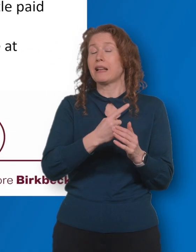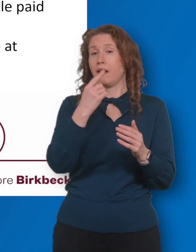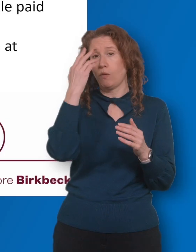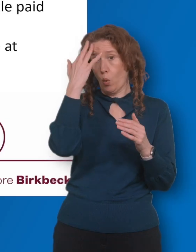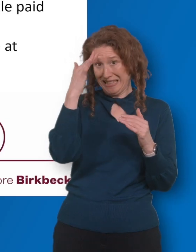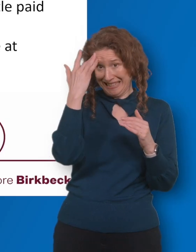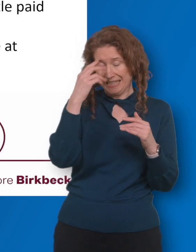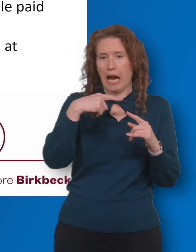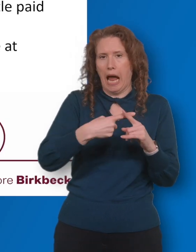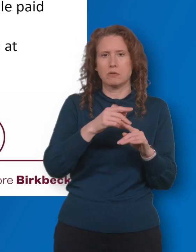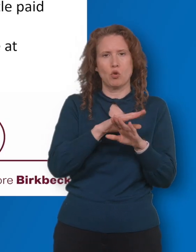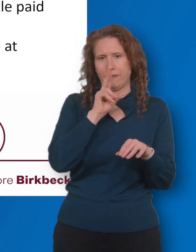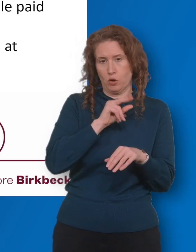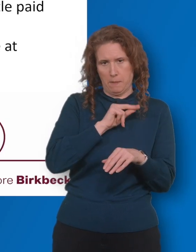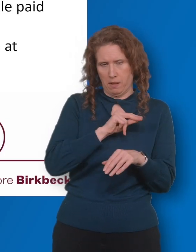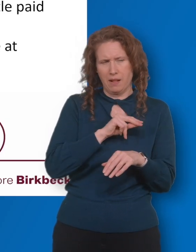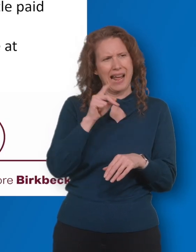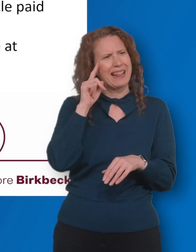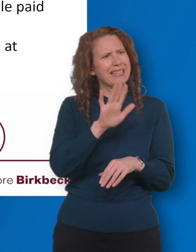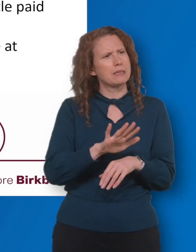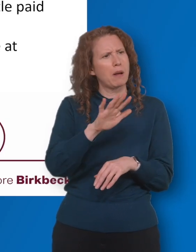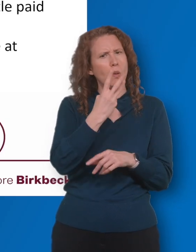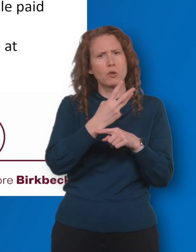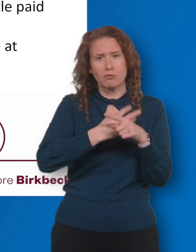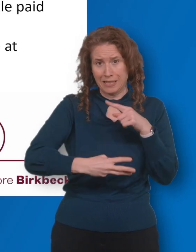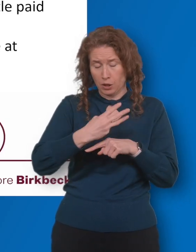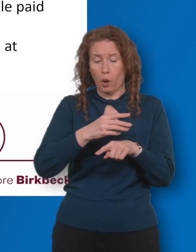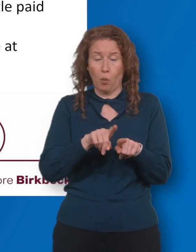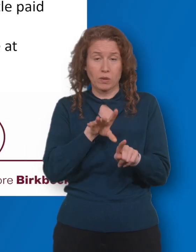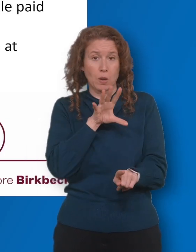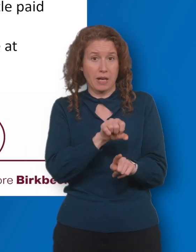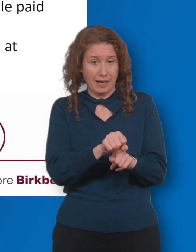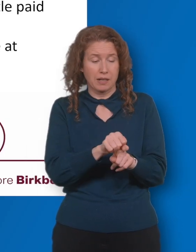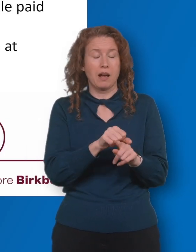indeed, Dan, I think it's about 3 years ago, was also diagnosed